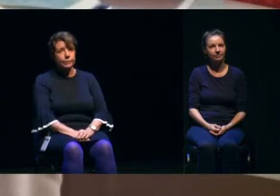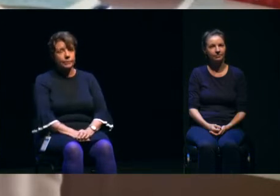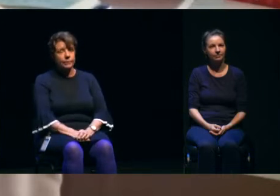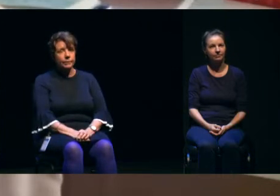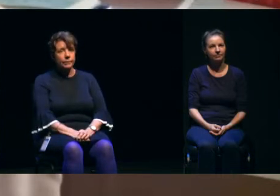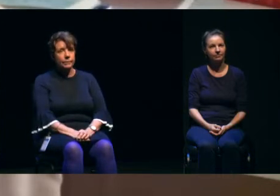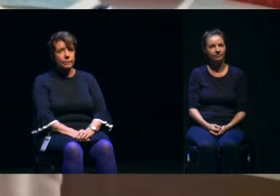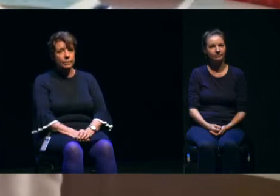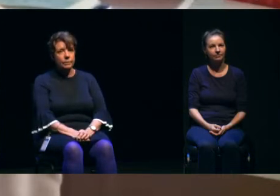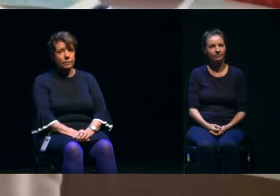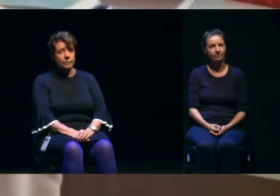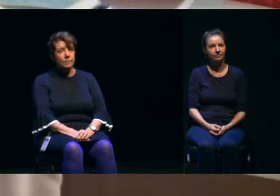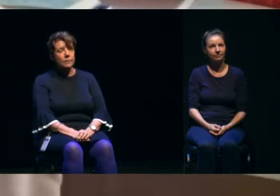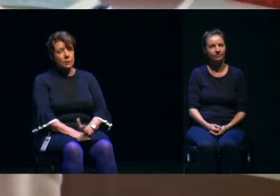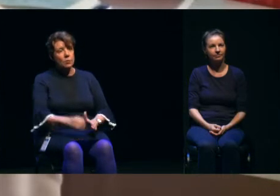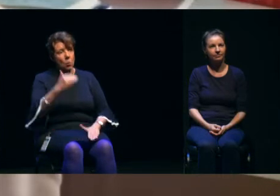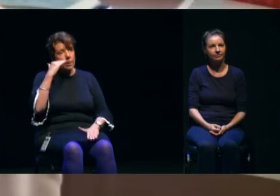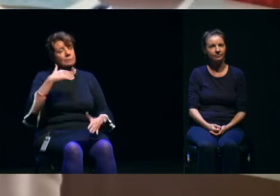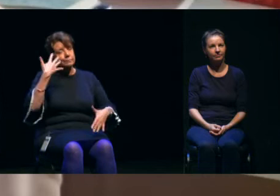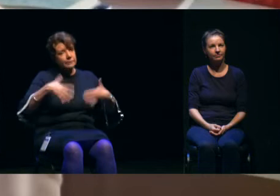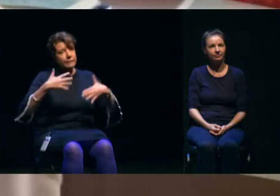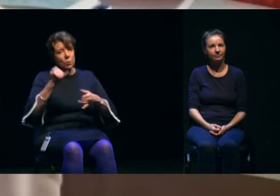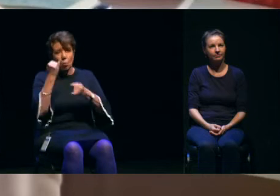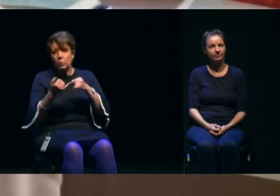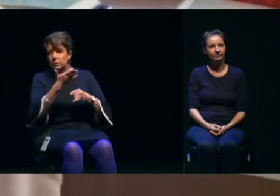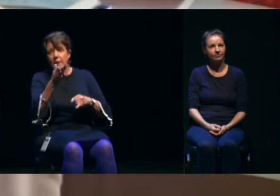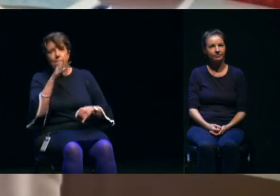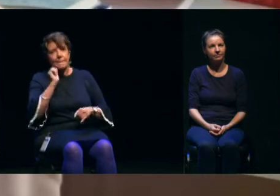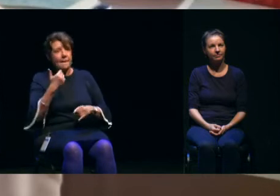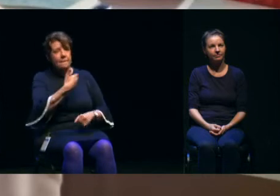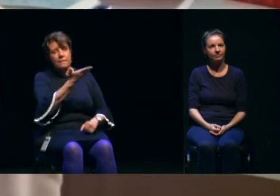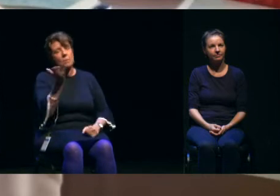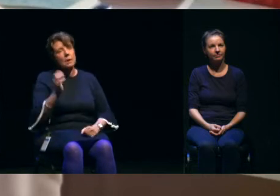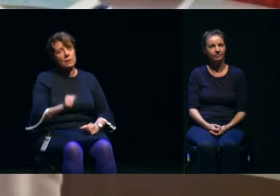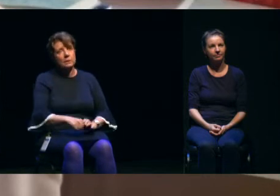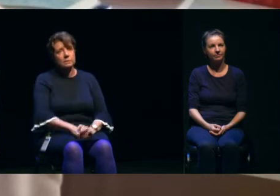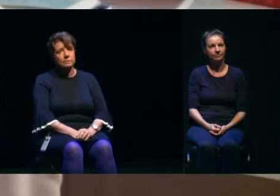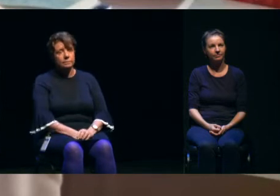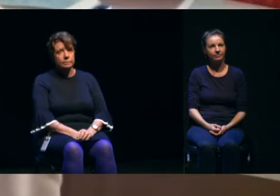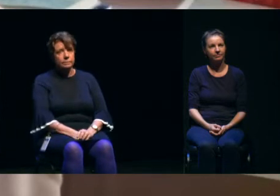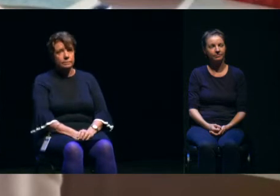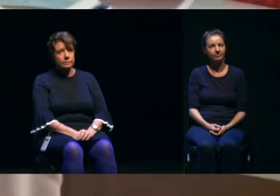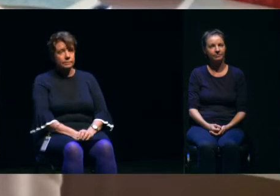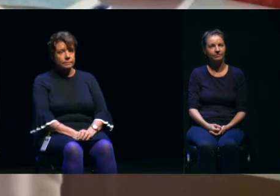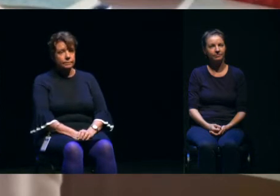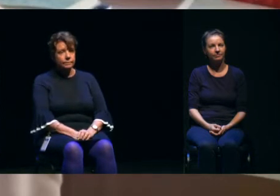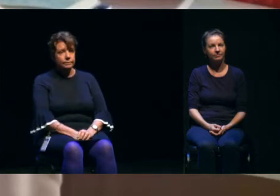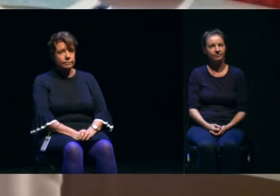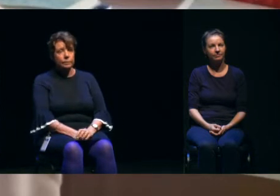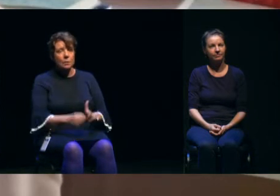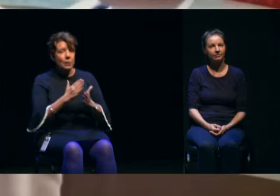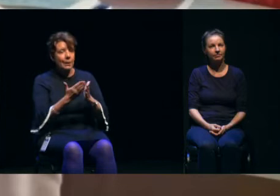have really suffered more than men everywhere. There has been a real surge in